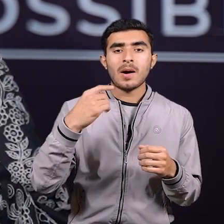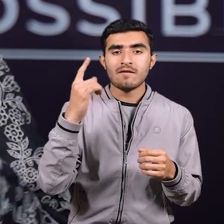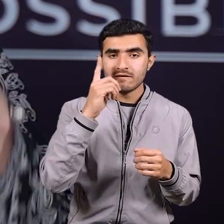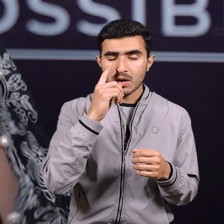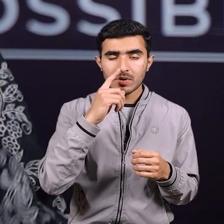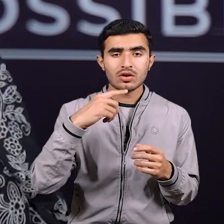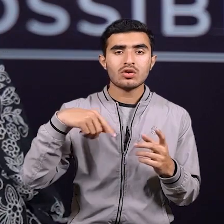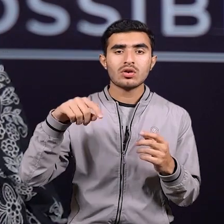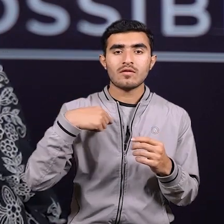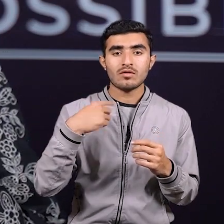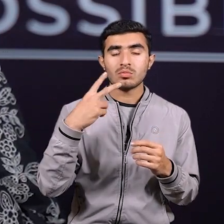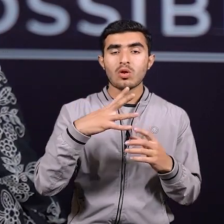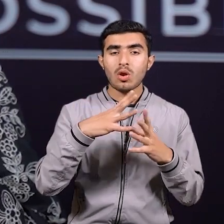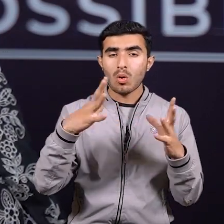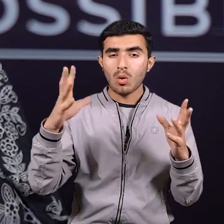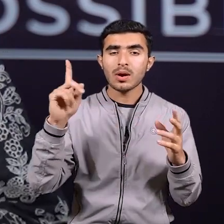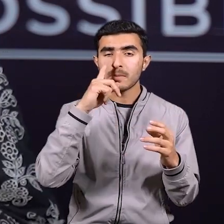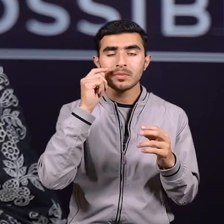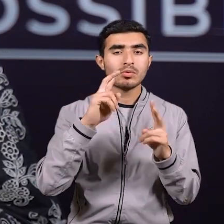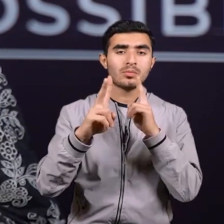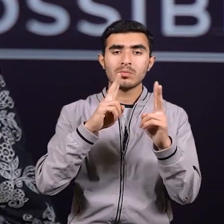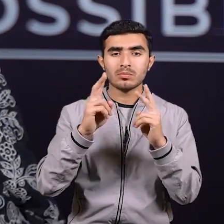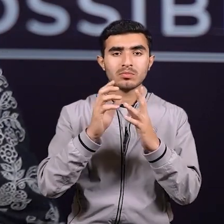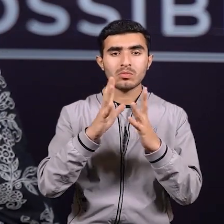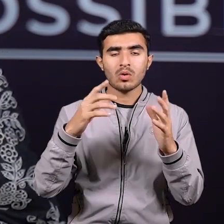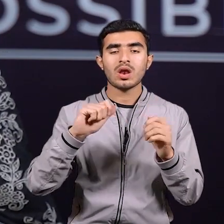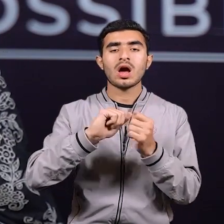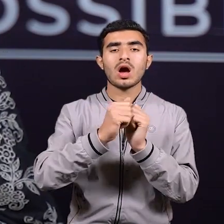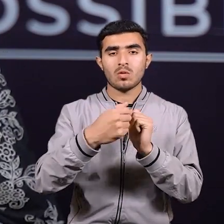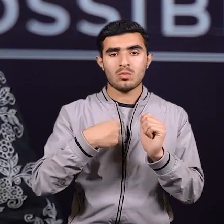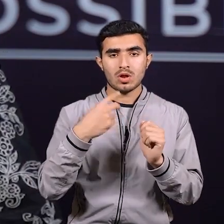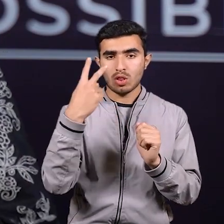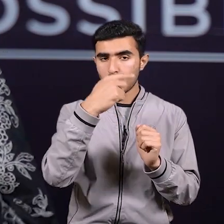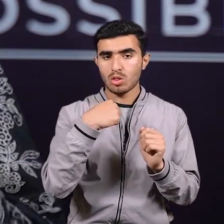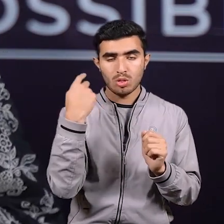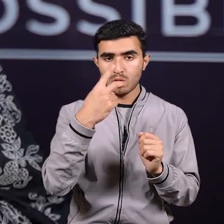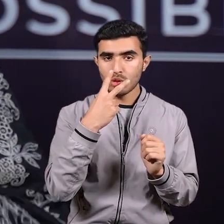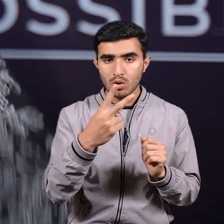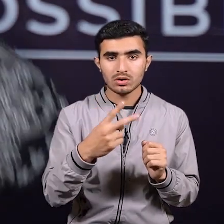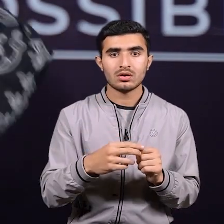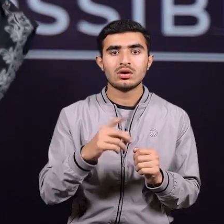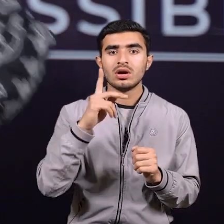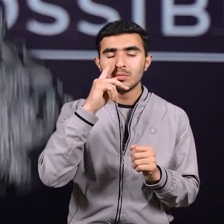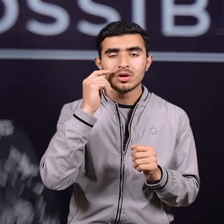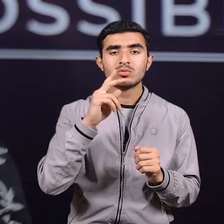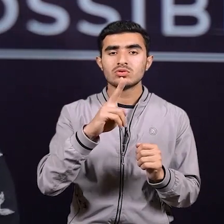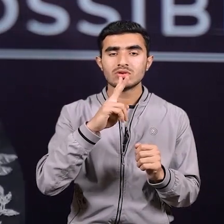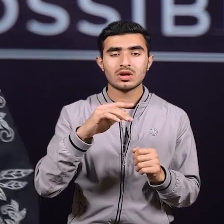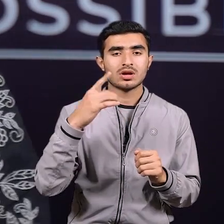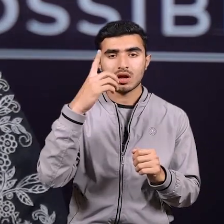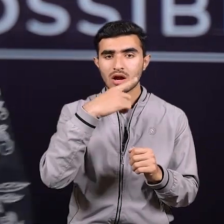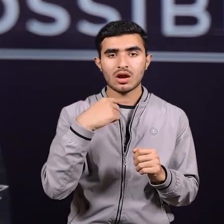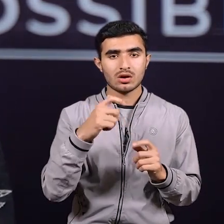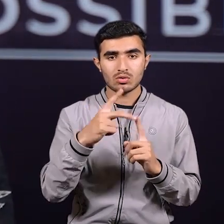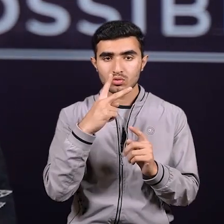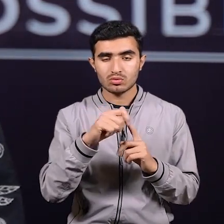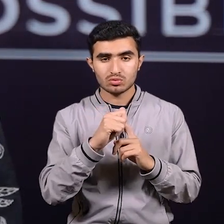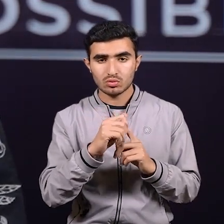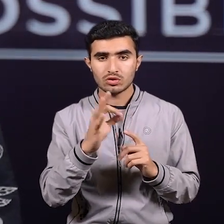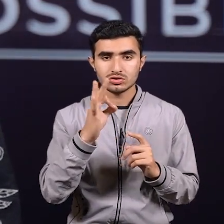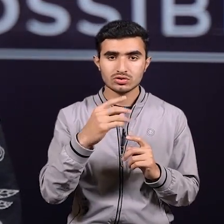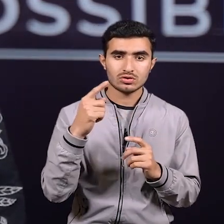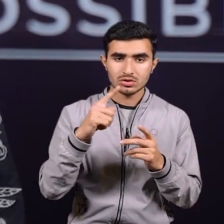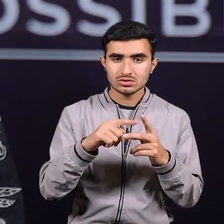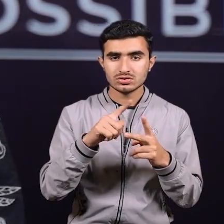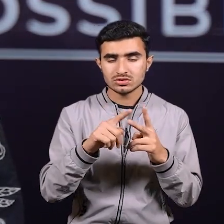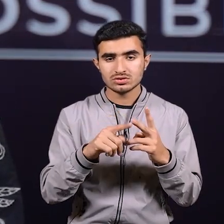of emphasis on our looks, how we look. Bachpan se hi, waxing, we start